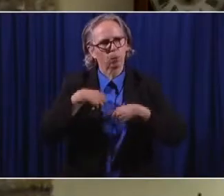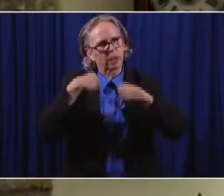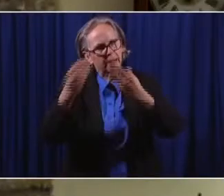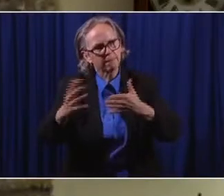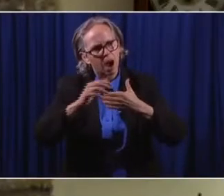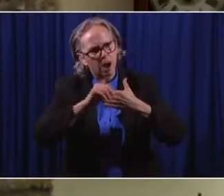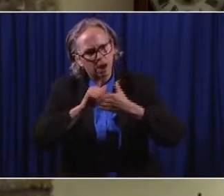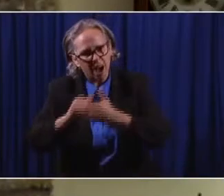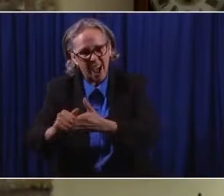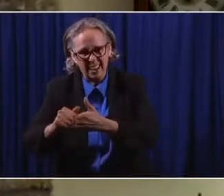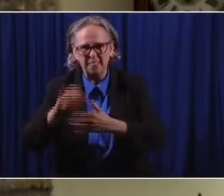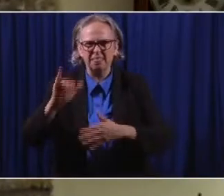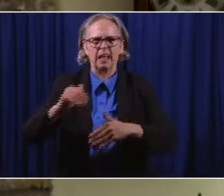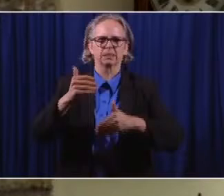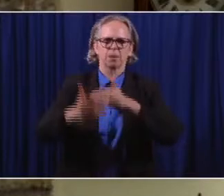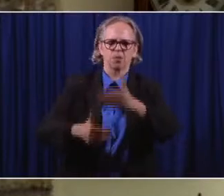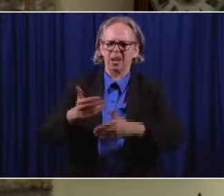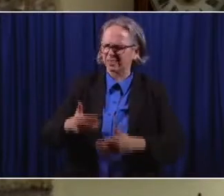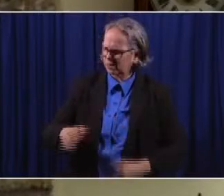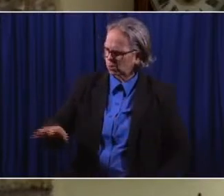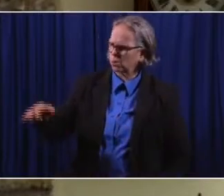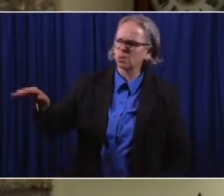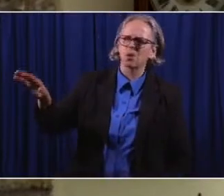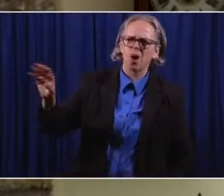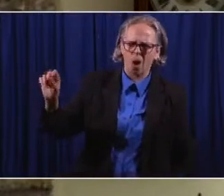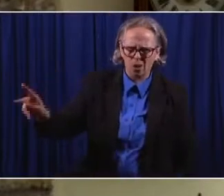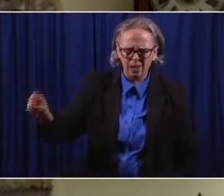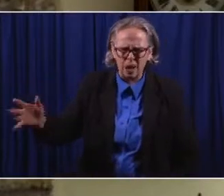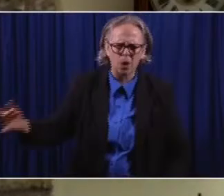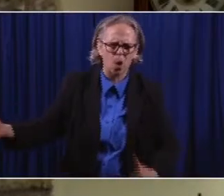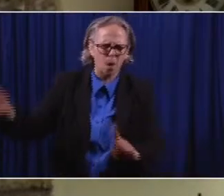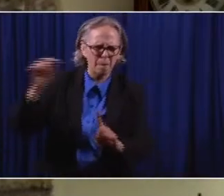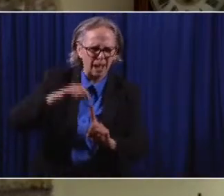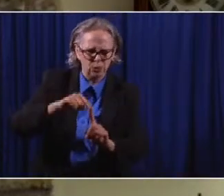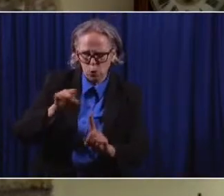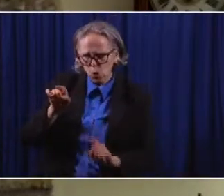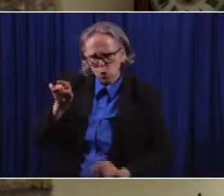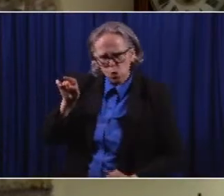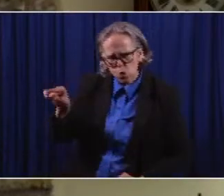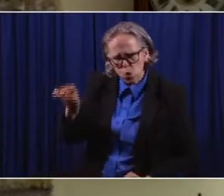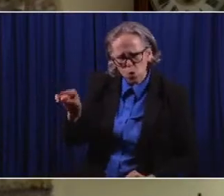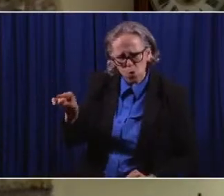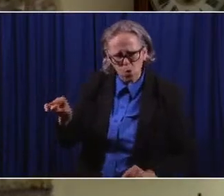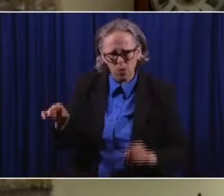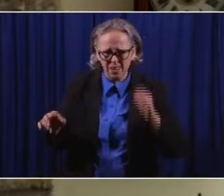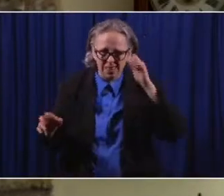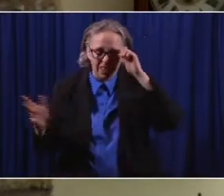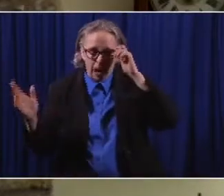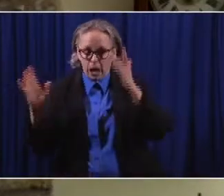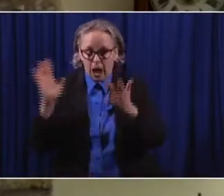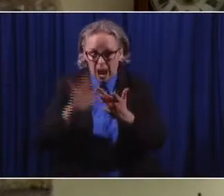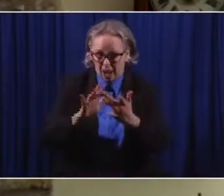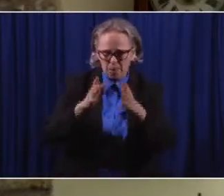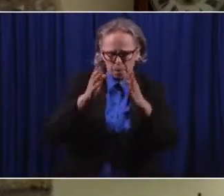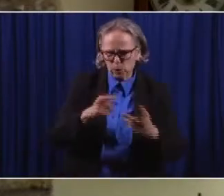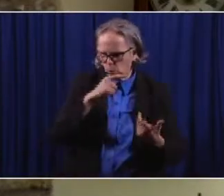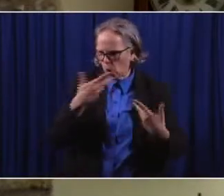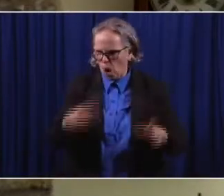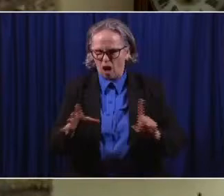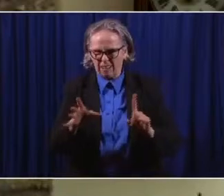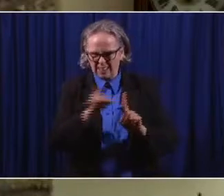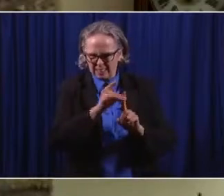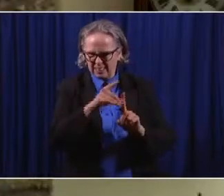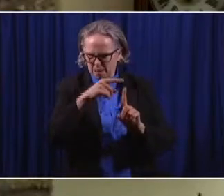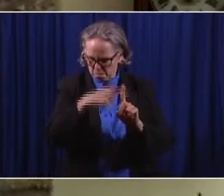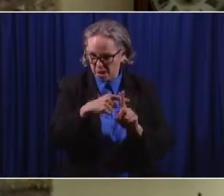works. Yeah. So when you're talking, let's go back to you. When you're talking to the person that has tested positive, and you're